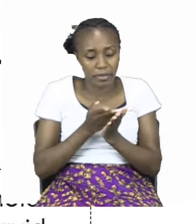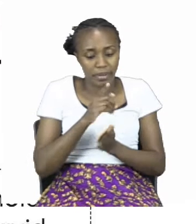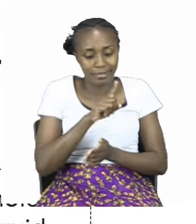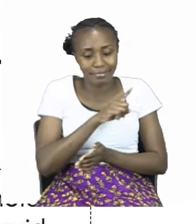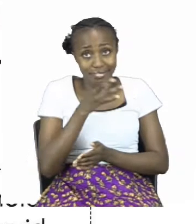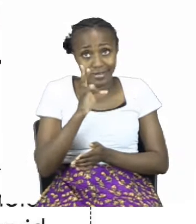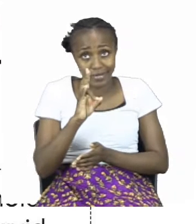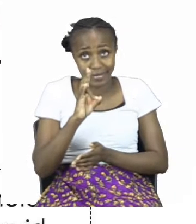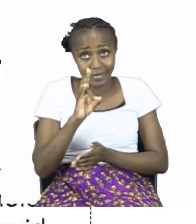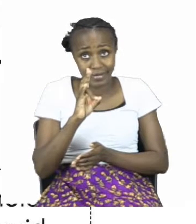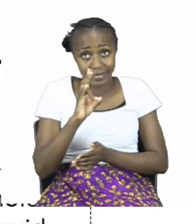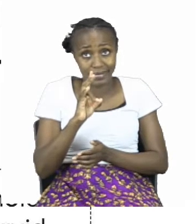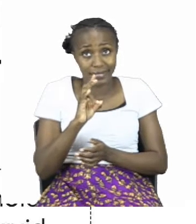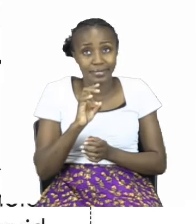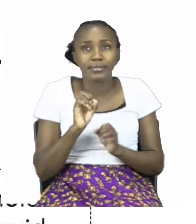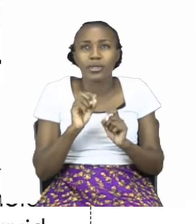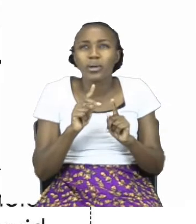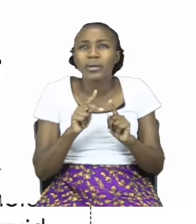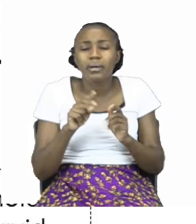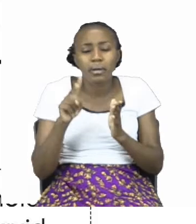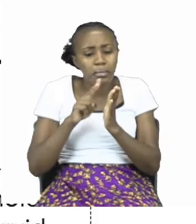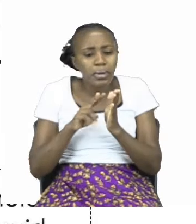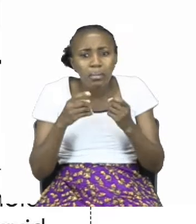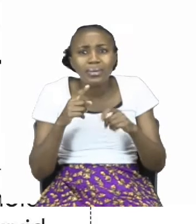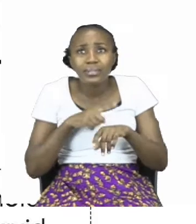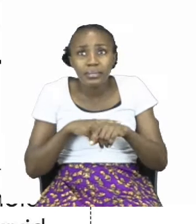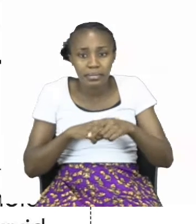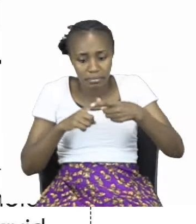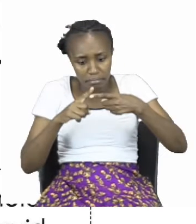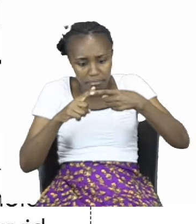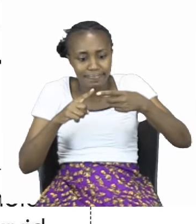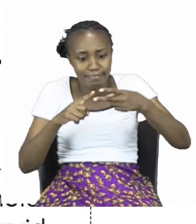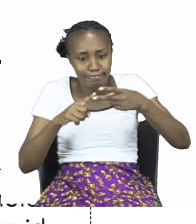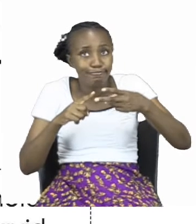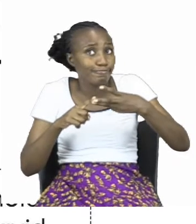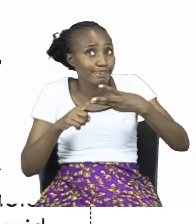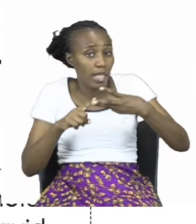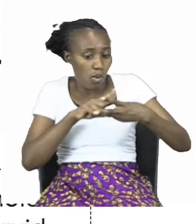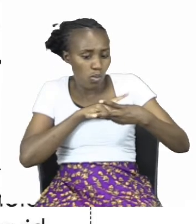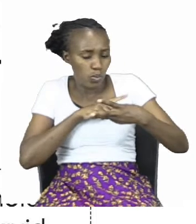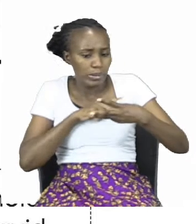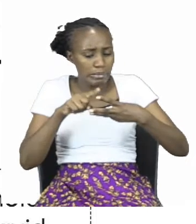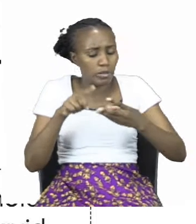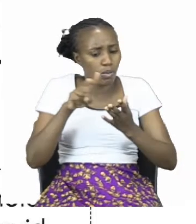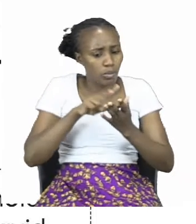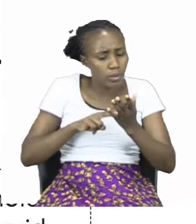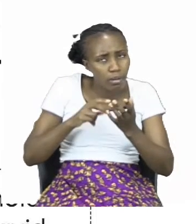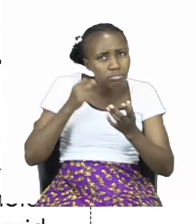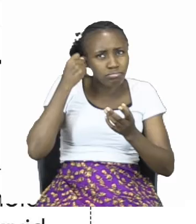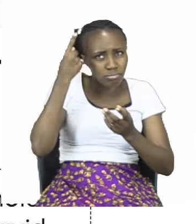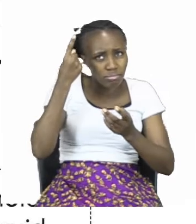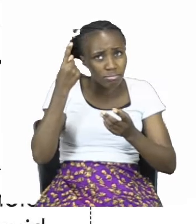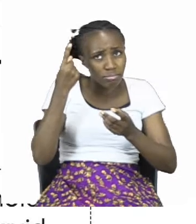comprehension. Now remember, we read our reading comprehension 3 times. The first time is to understand what the story